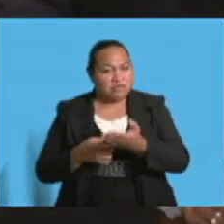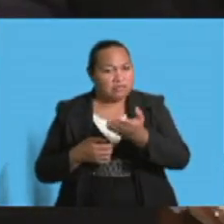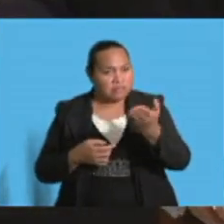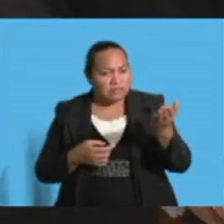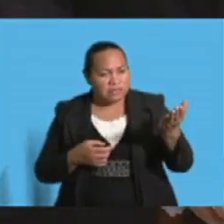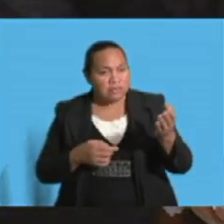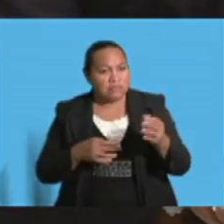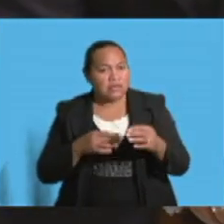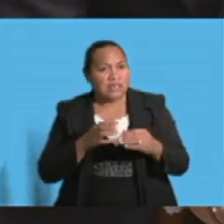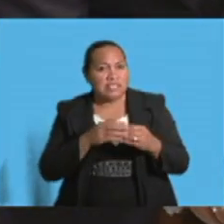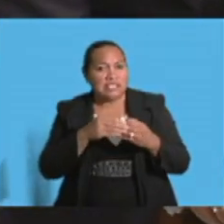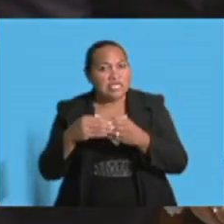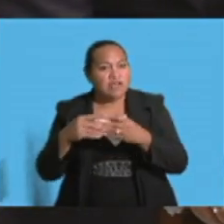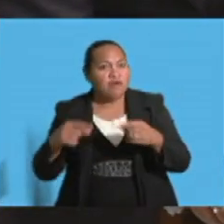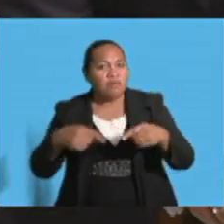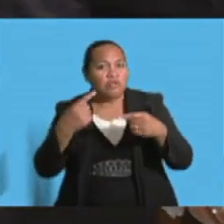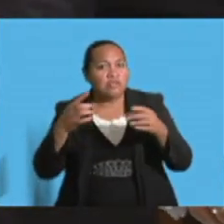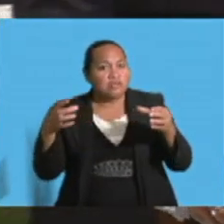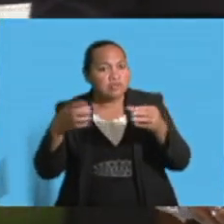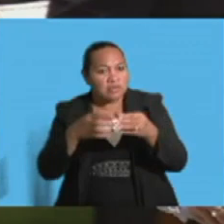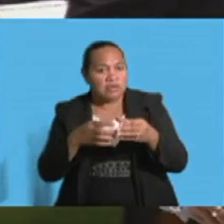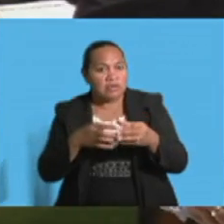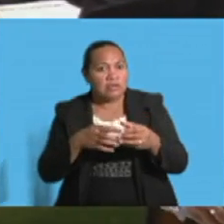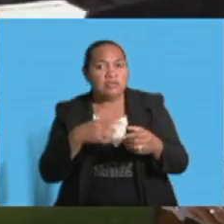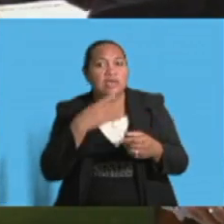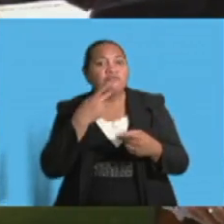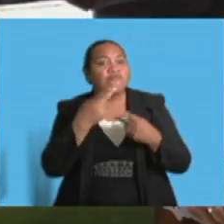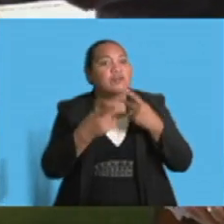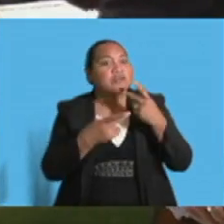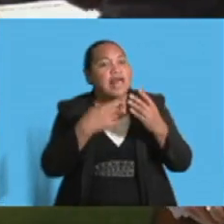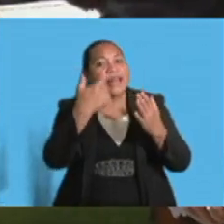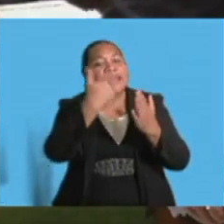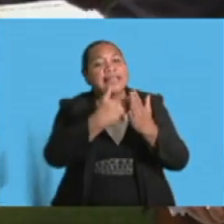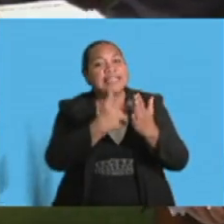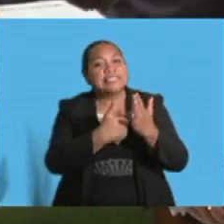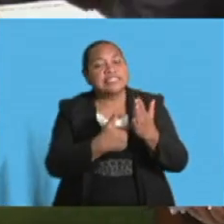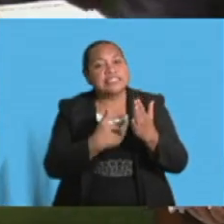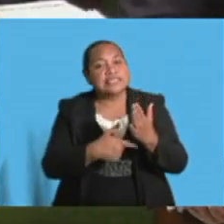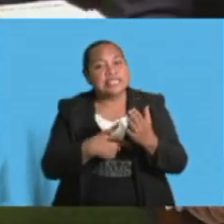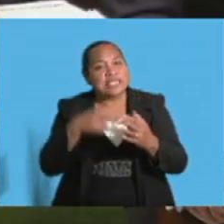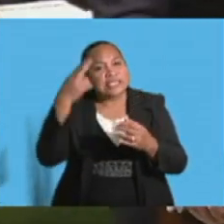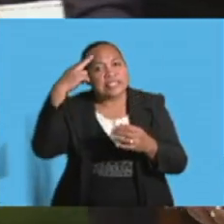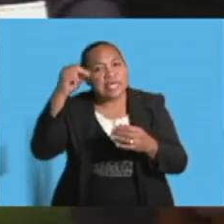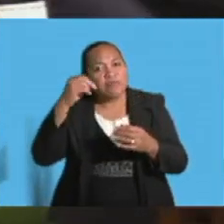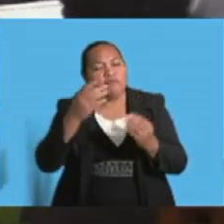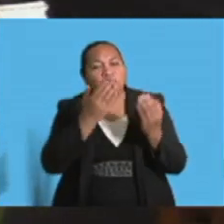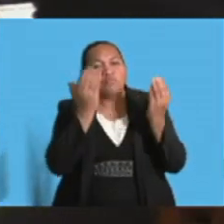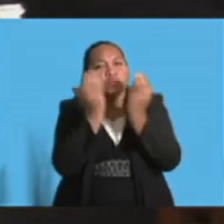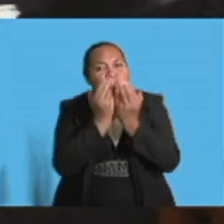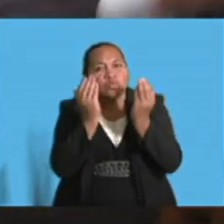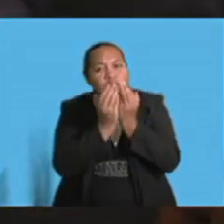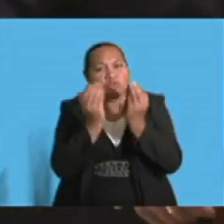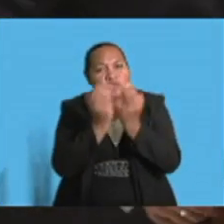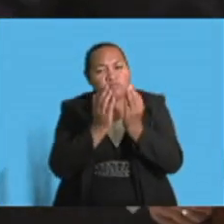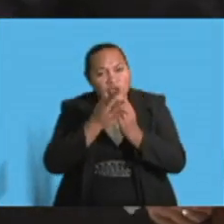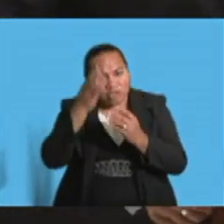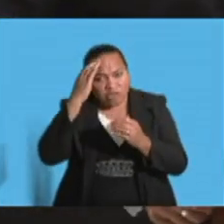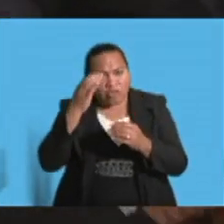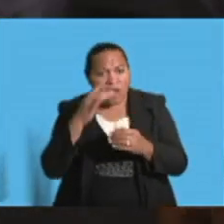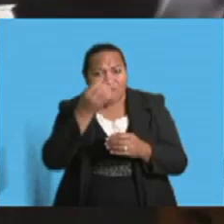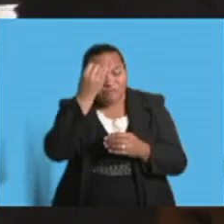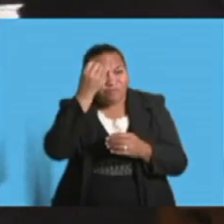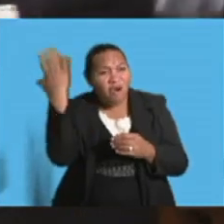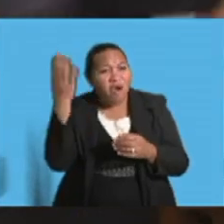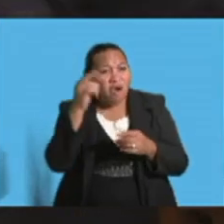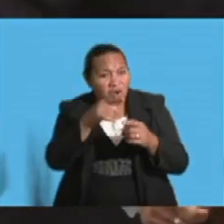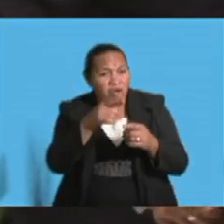House, over here in Parliament, started listing the names of all the Muslim countries that Ministry of Economy. She forgot to mention Israel, which they